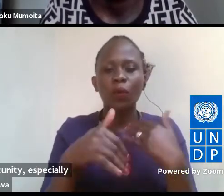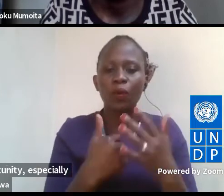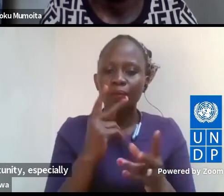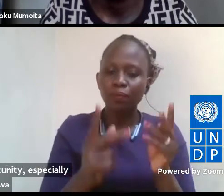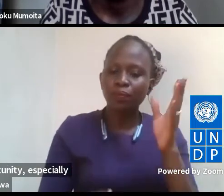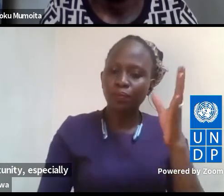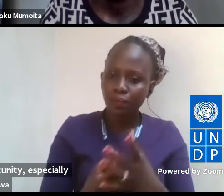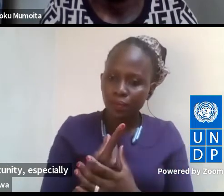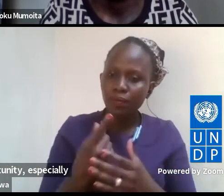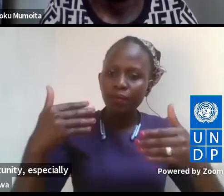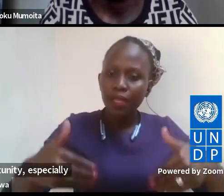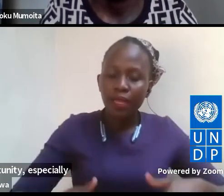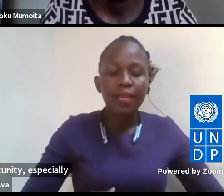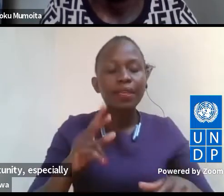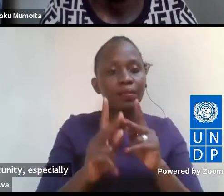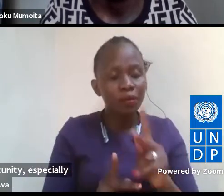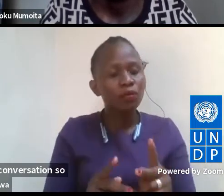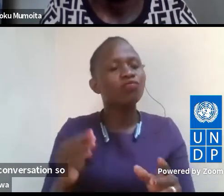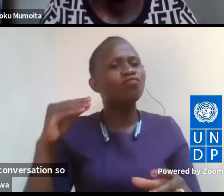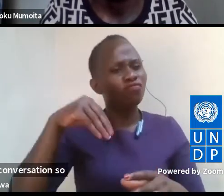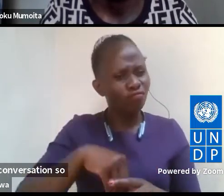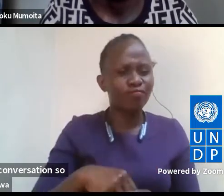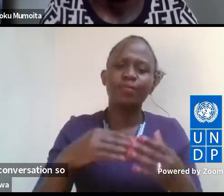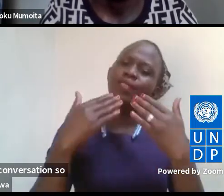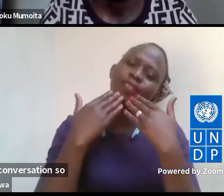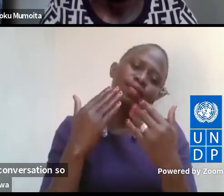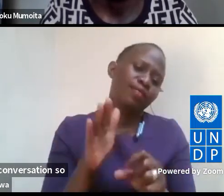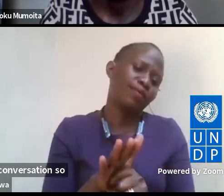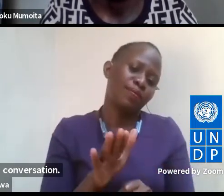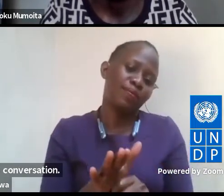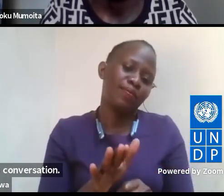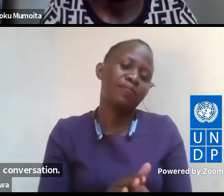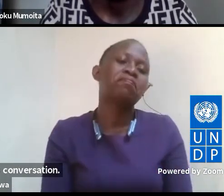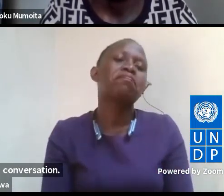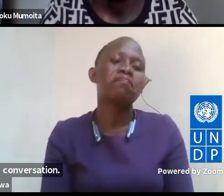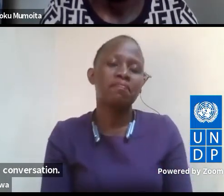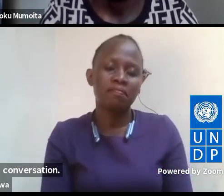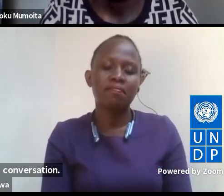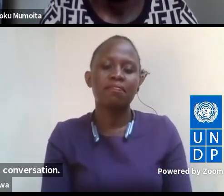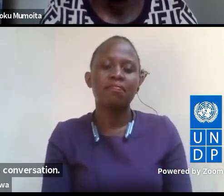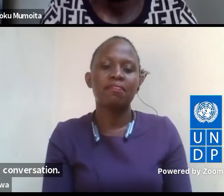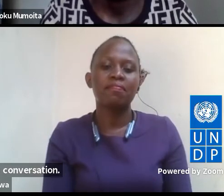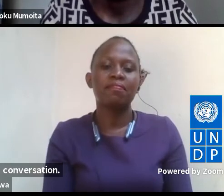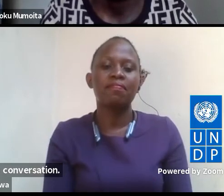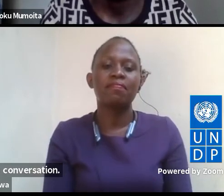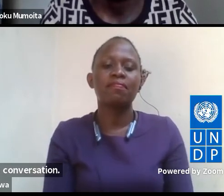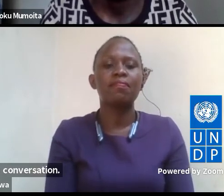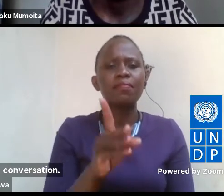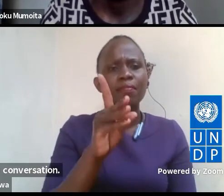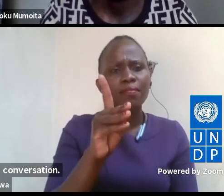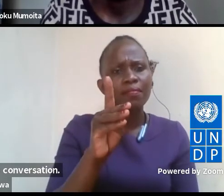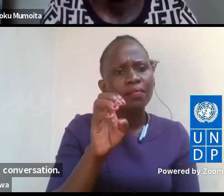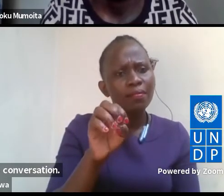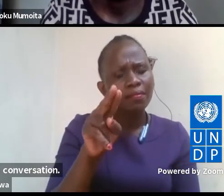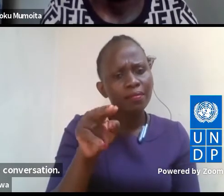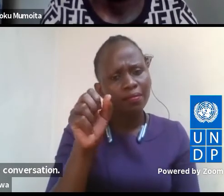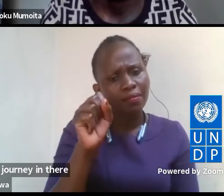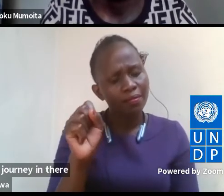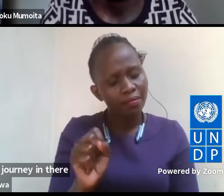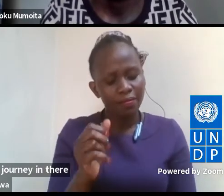to be part of this conversation. So thank you so much for that to begin with. Dennis, my journey in